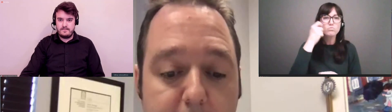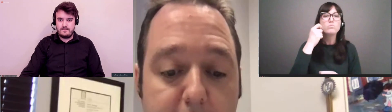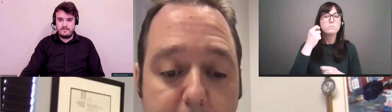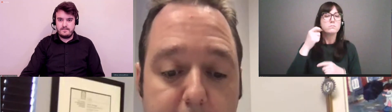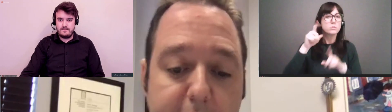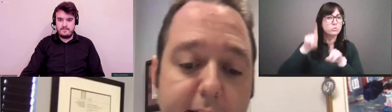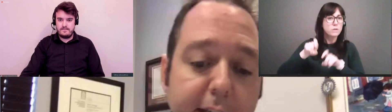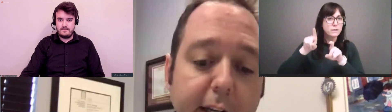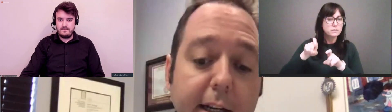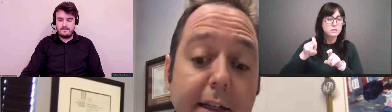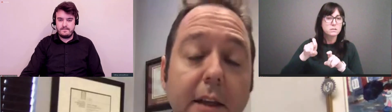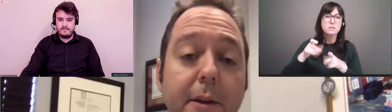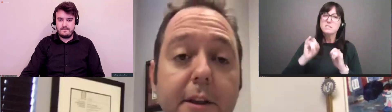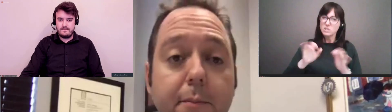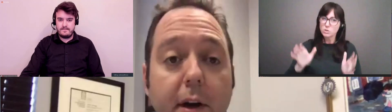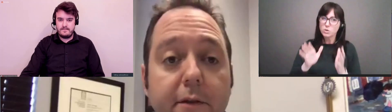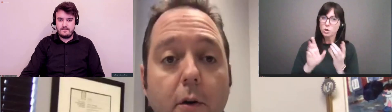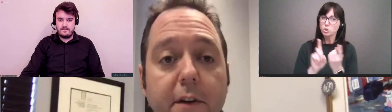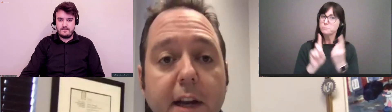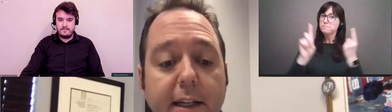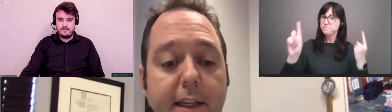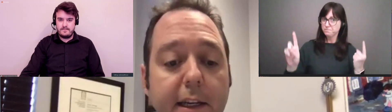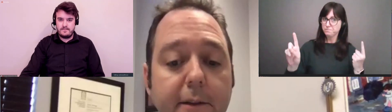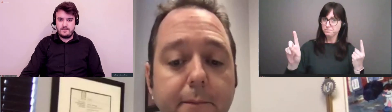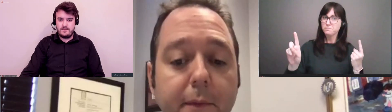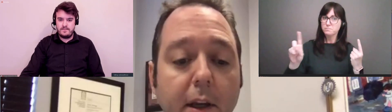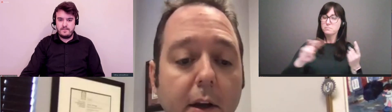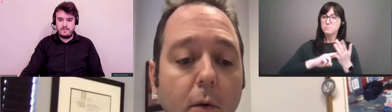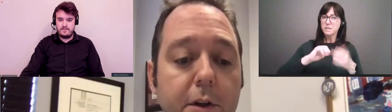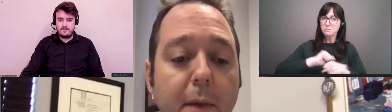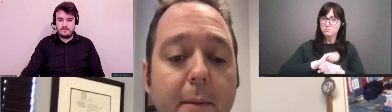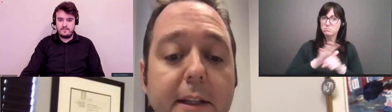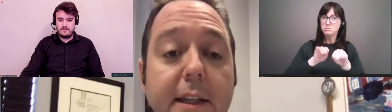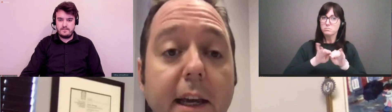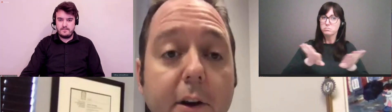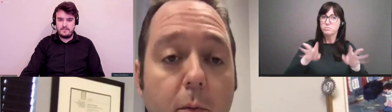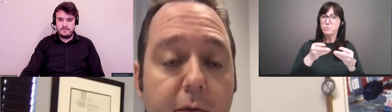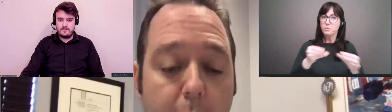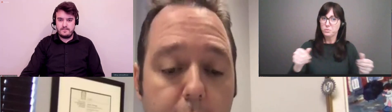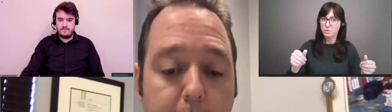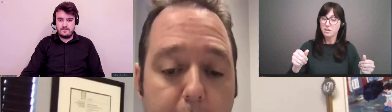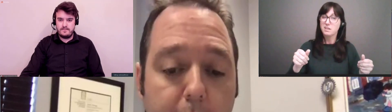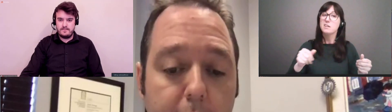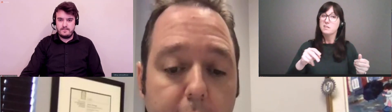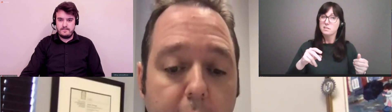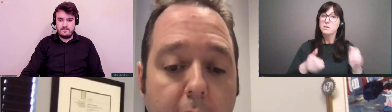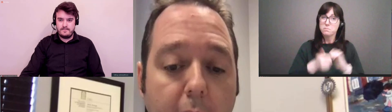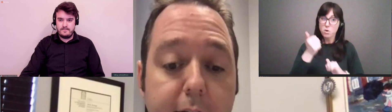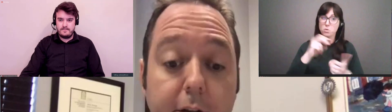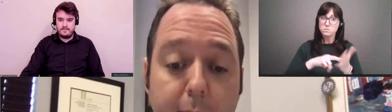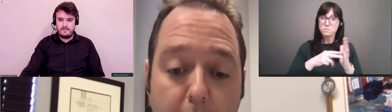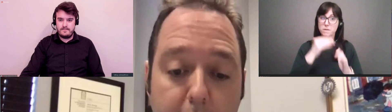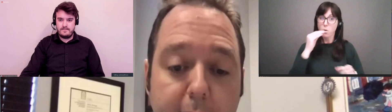practice physical distancing and to limit the spread of COVID-19, which may mean staying at home for most people,